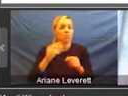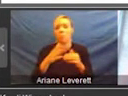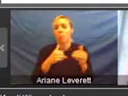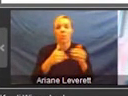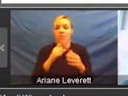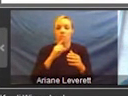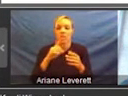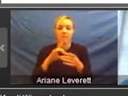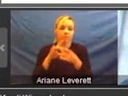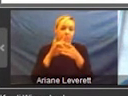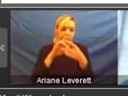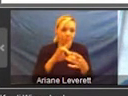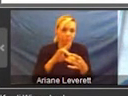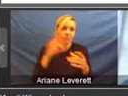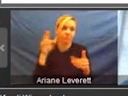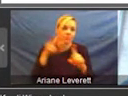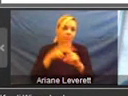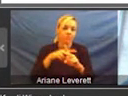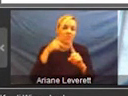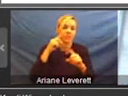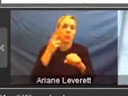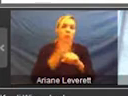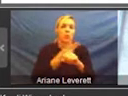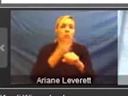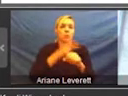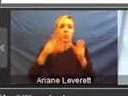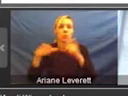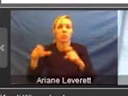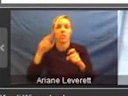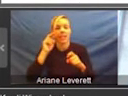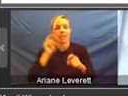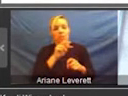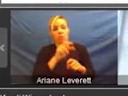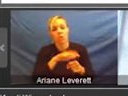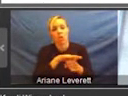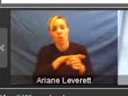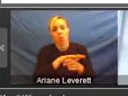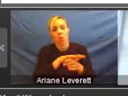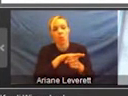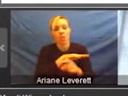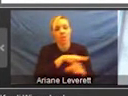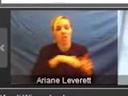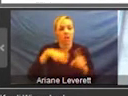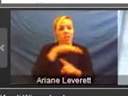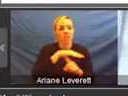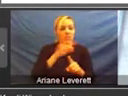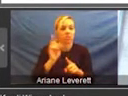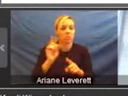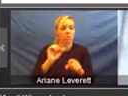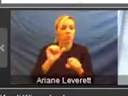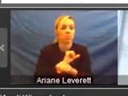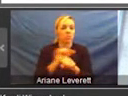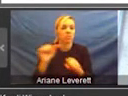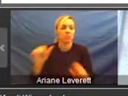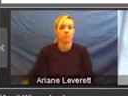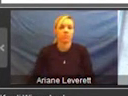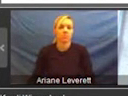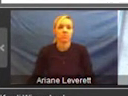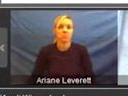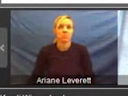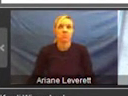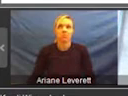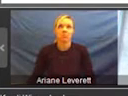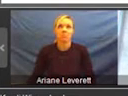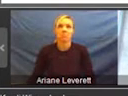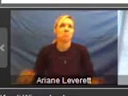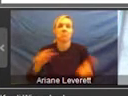really features into the very local context you're working on. So that is potentially not anything digital or not